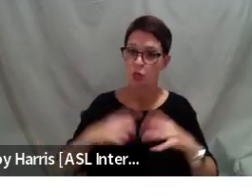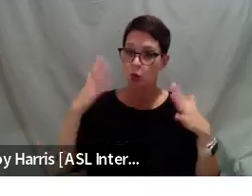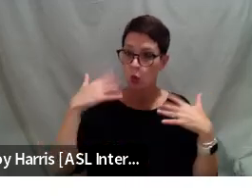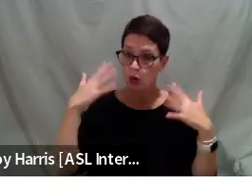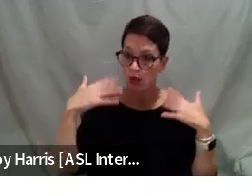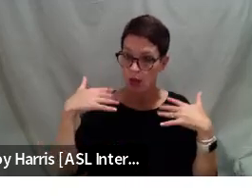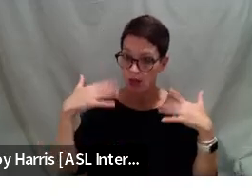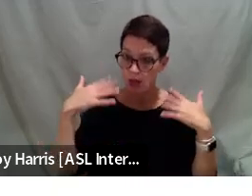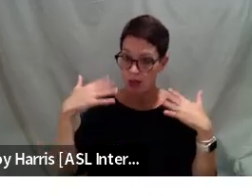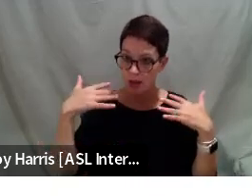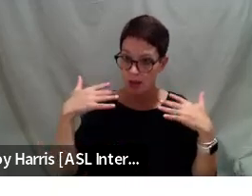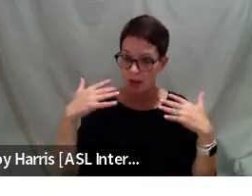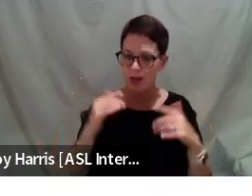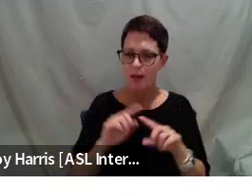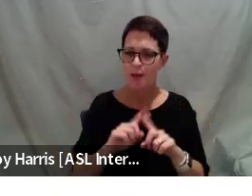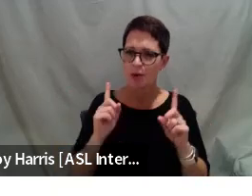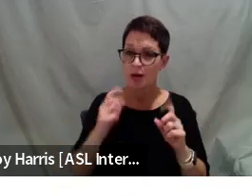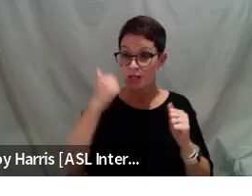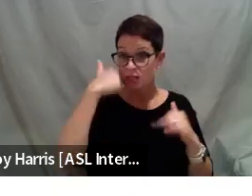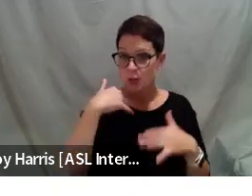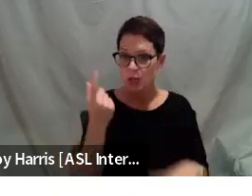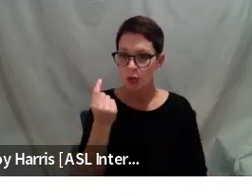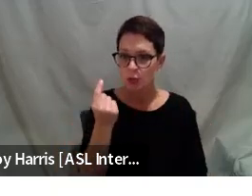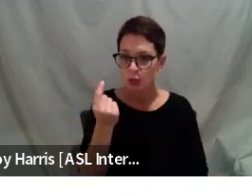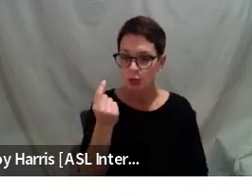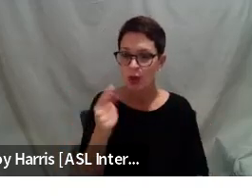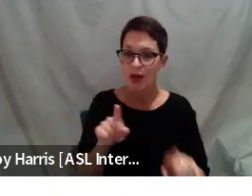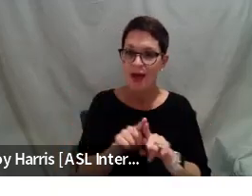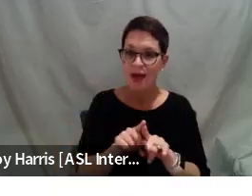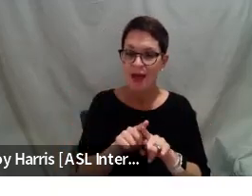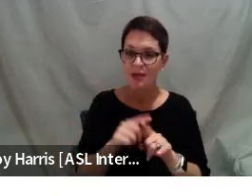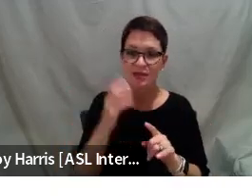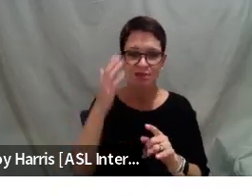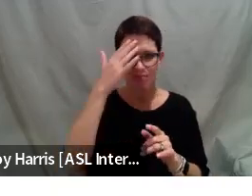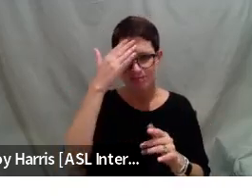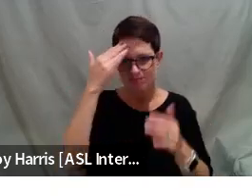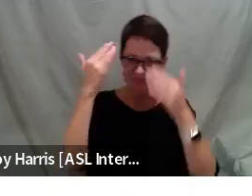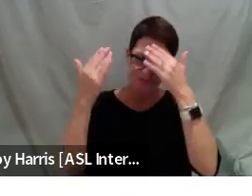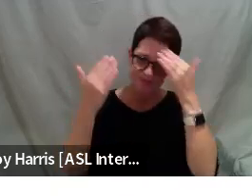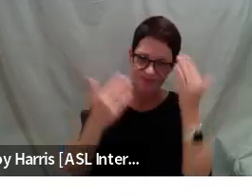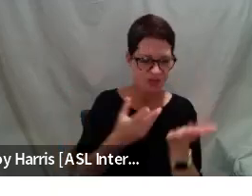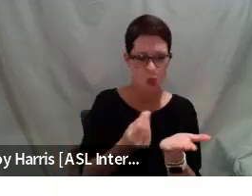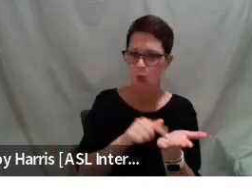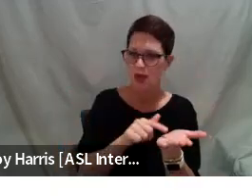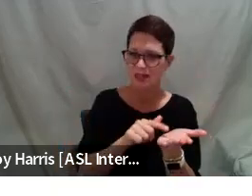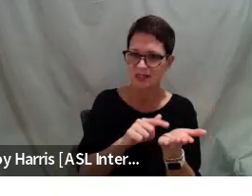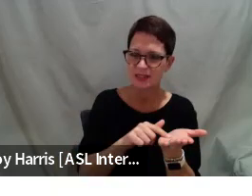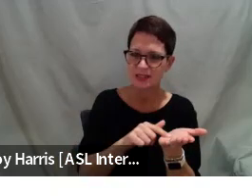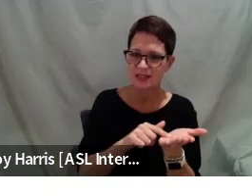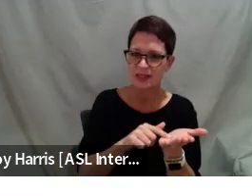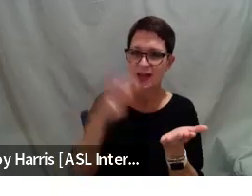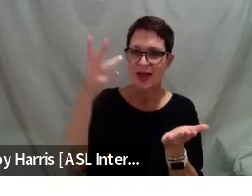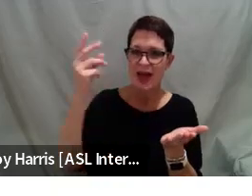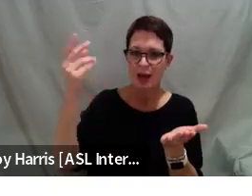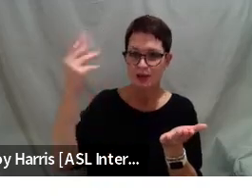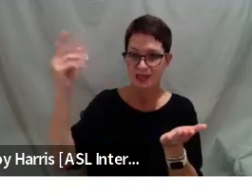down. But what sweat does is as it pools on our skin, the outside air